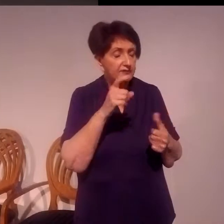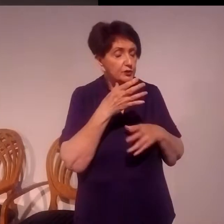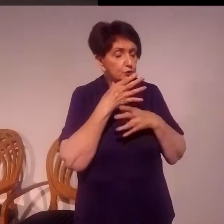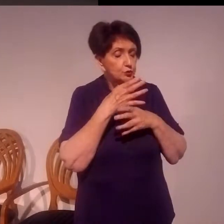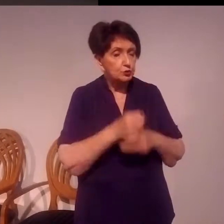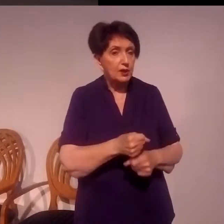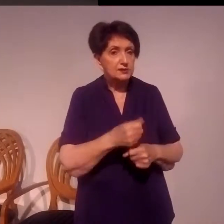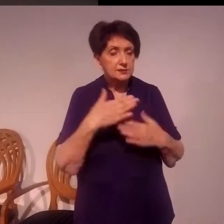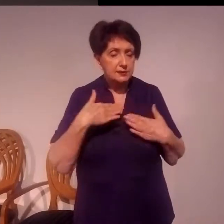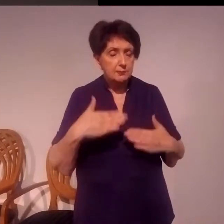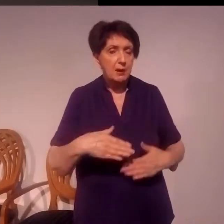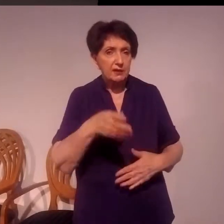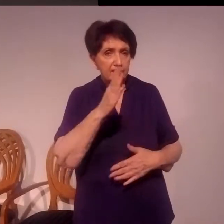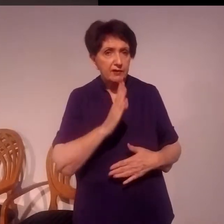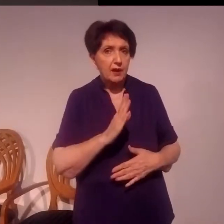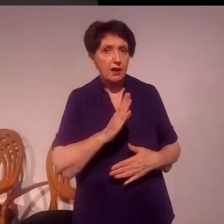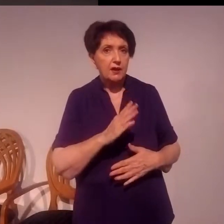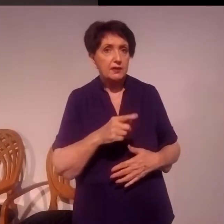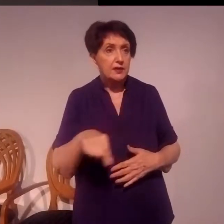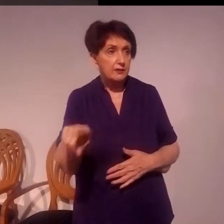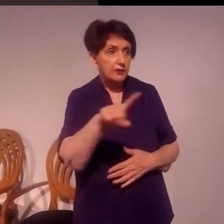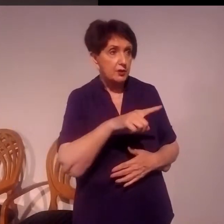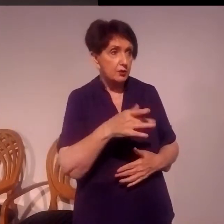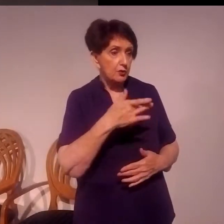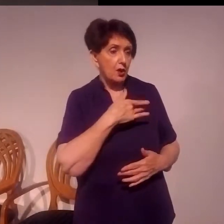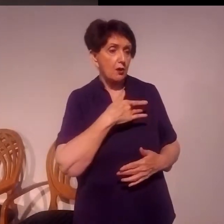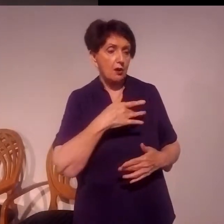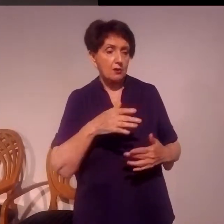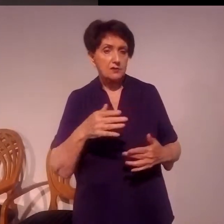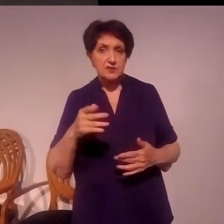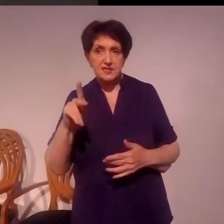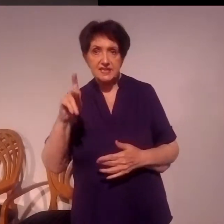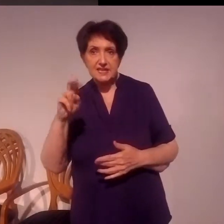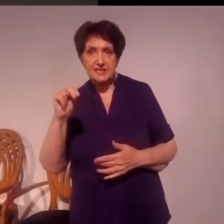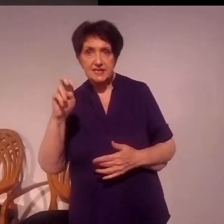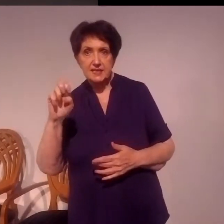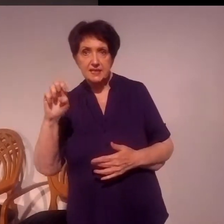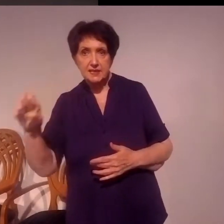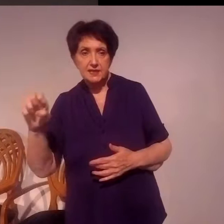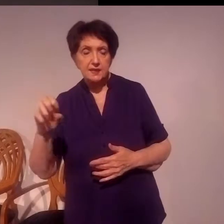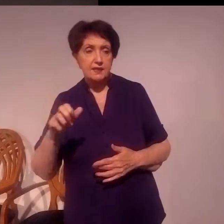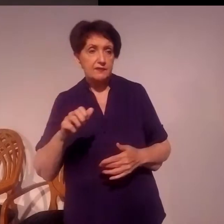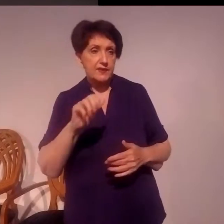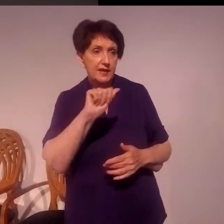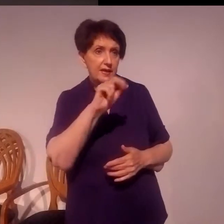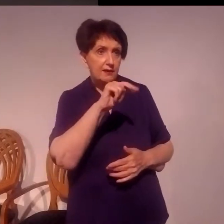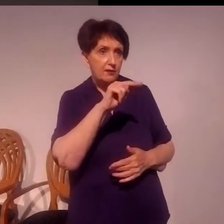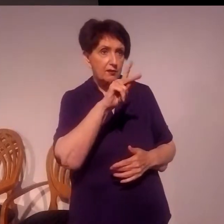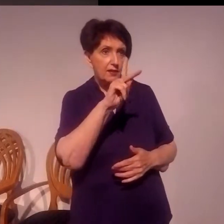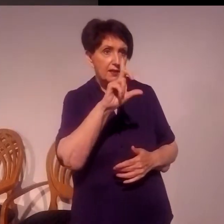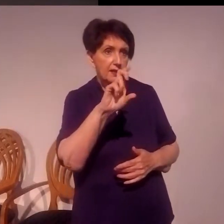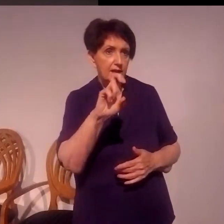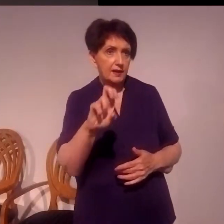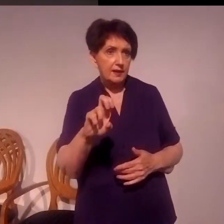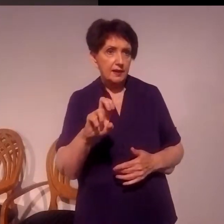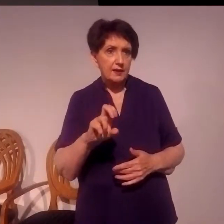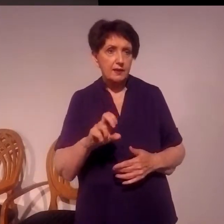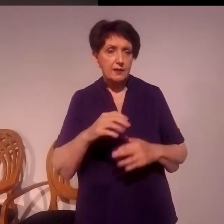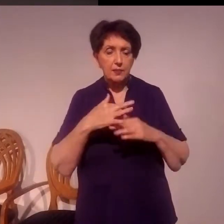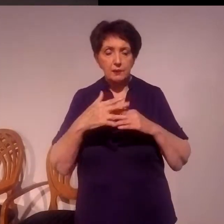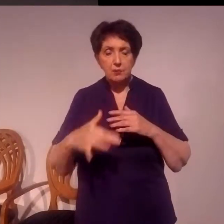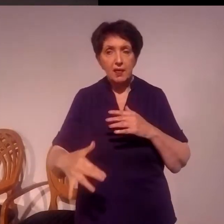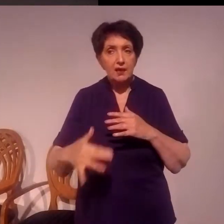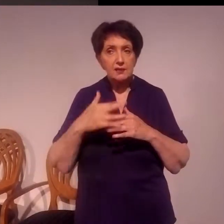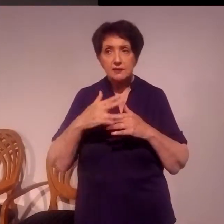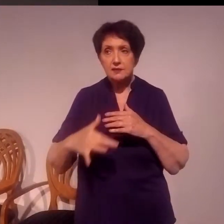this whole body of God that you're the heart, you're the knee, you're the ankle, you're the bloodstream. You